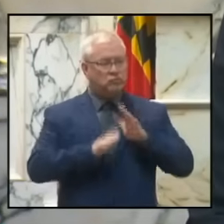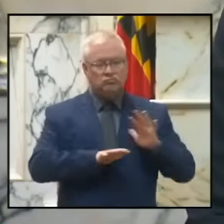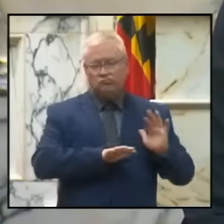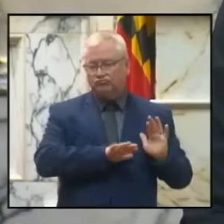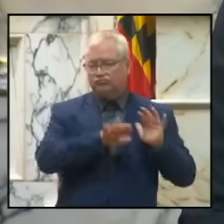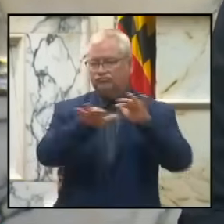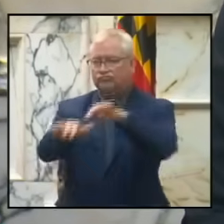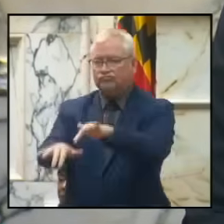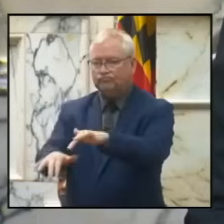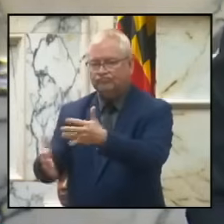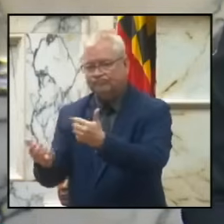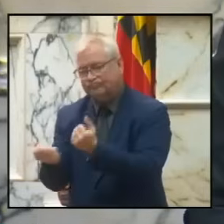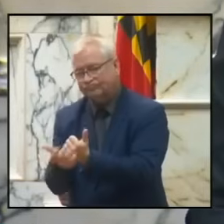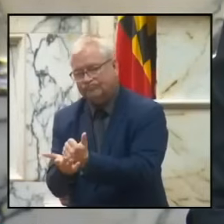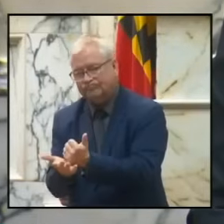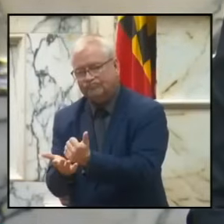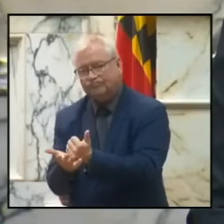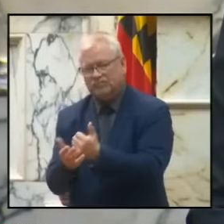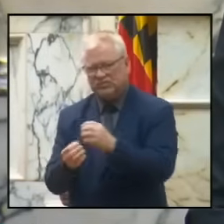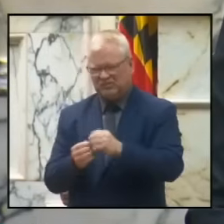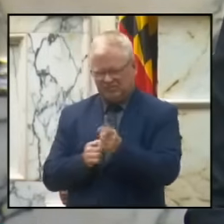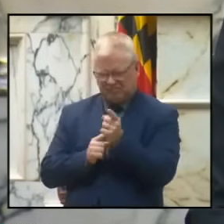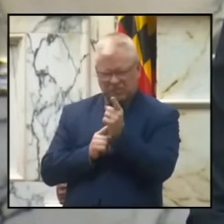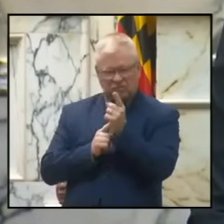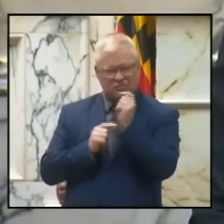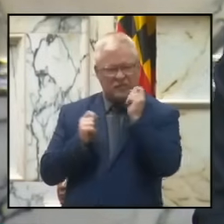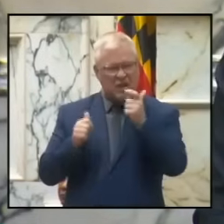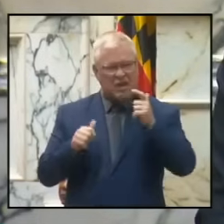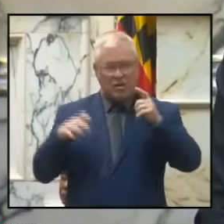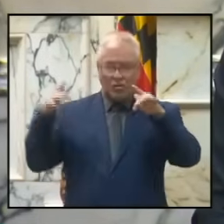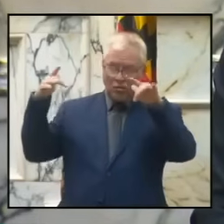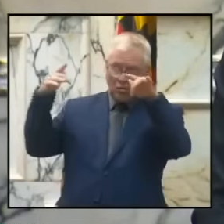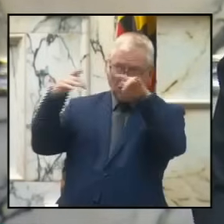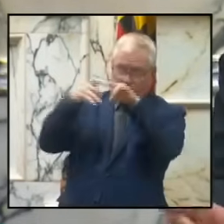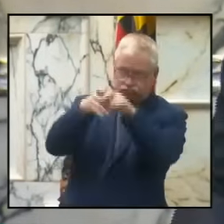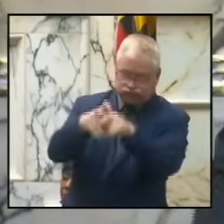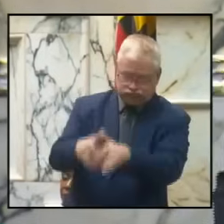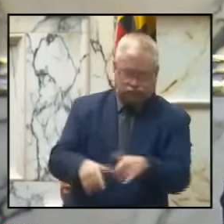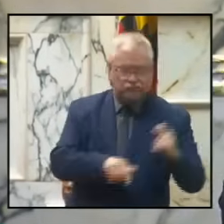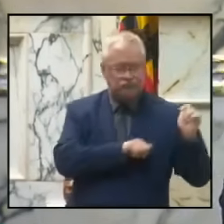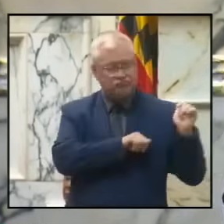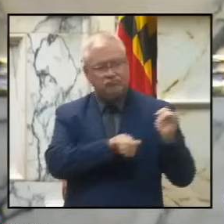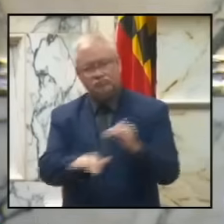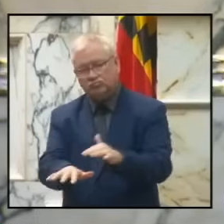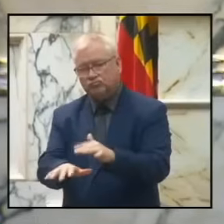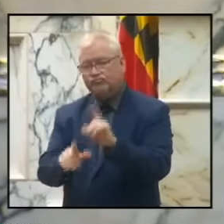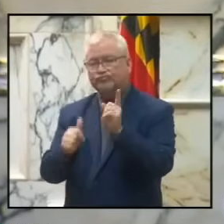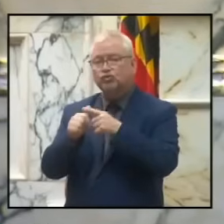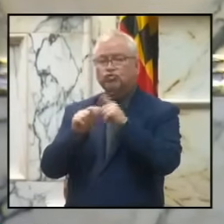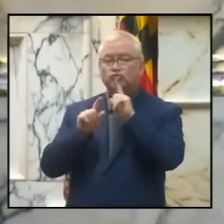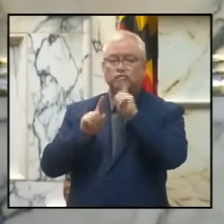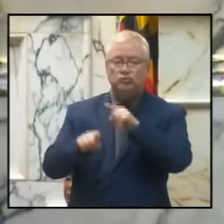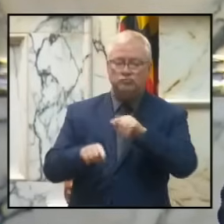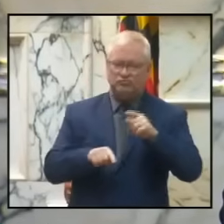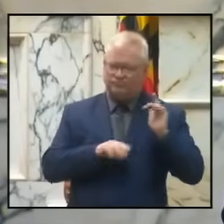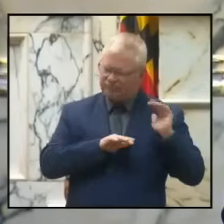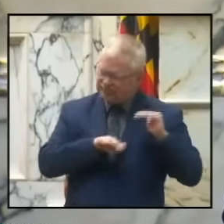Within minutes of the crash, Maryland first responders were dispatched to search for